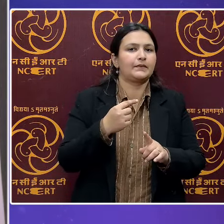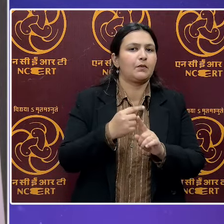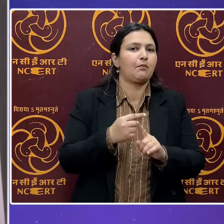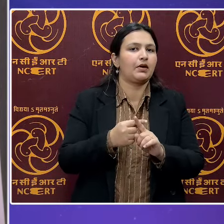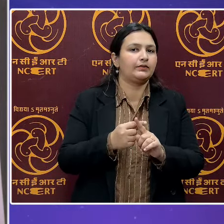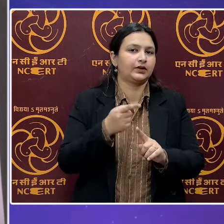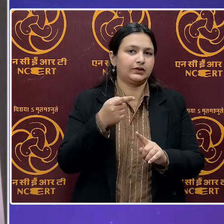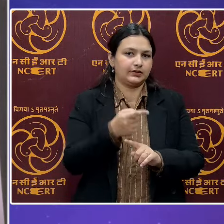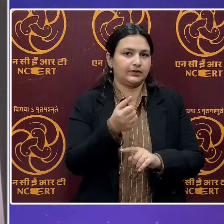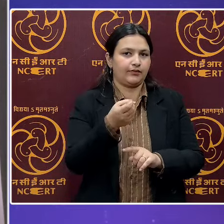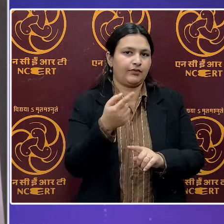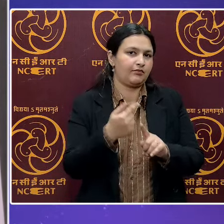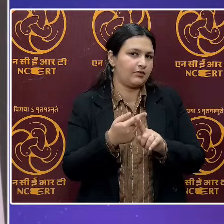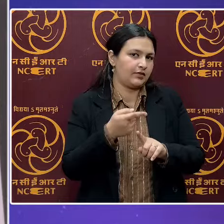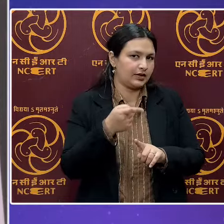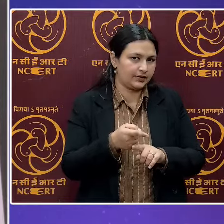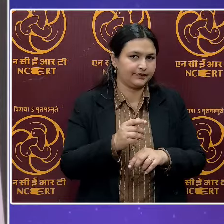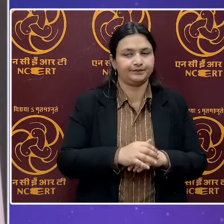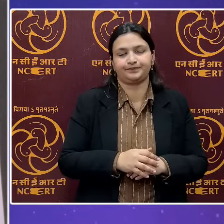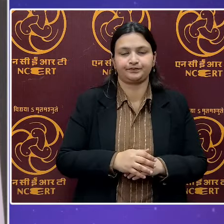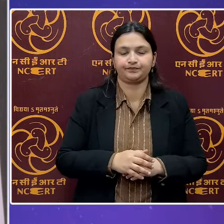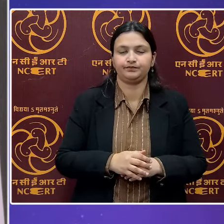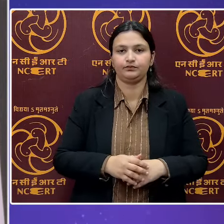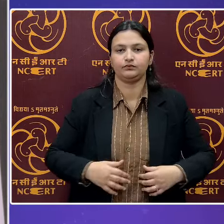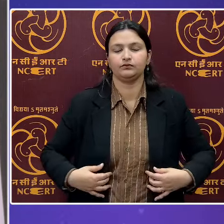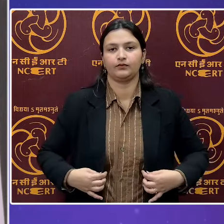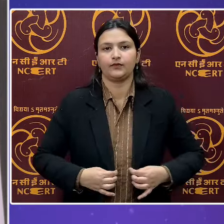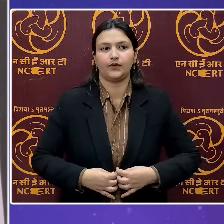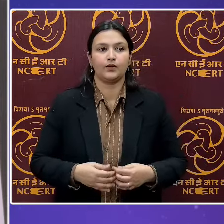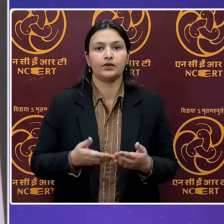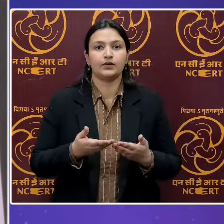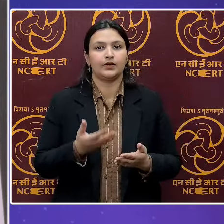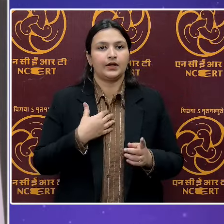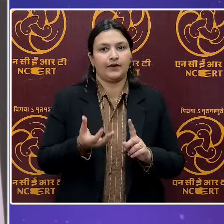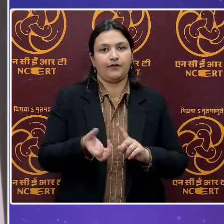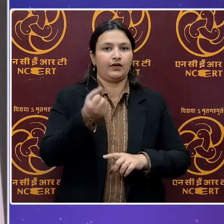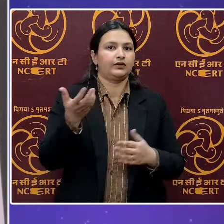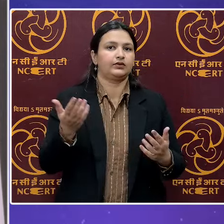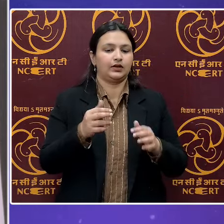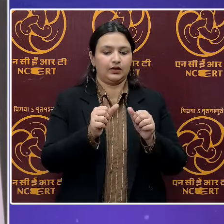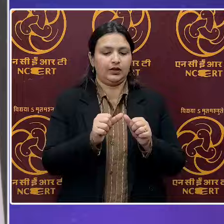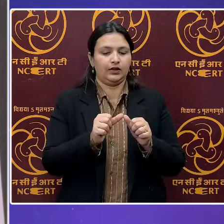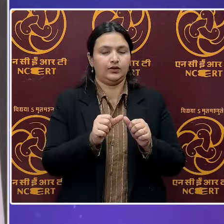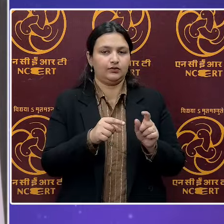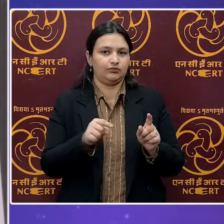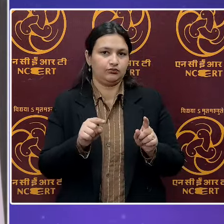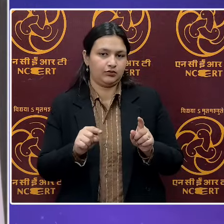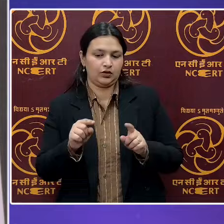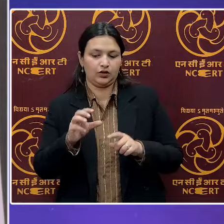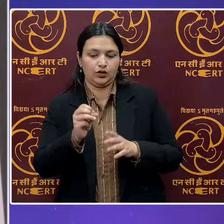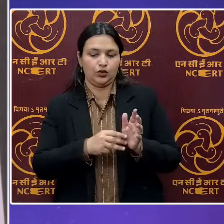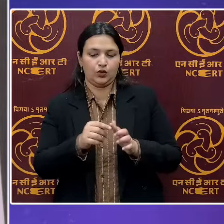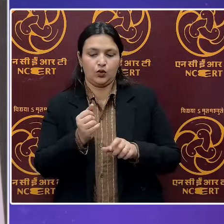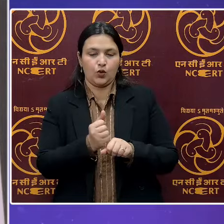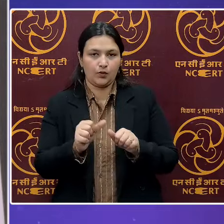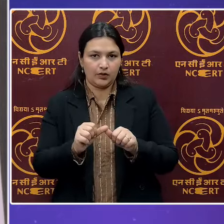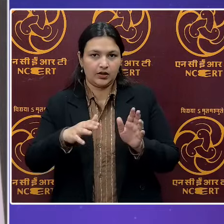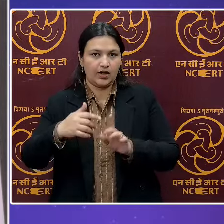that is into omega. So this becomes a omega cos omega